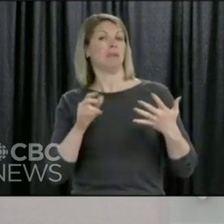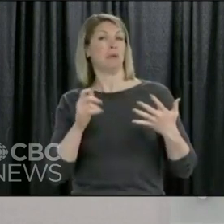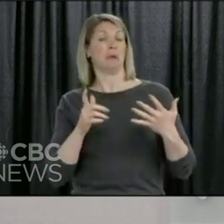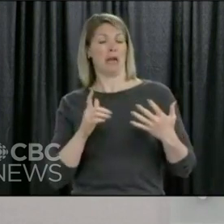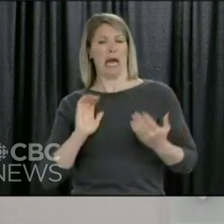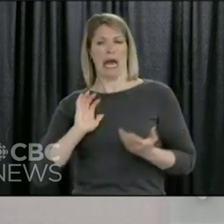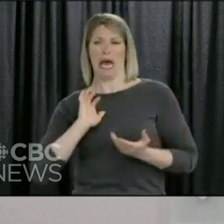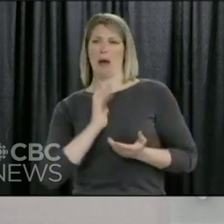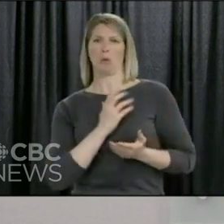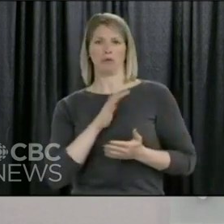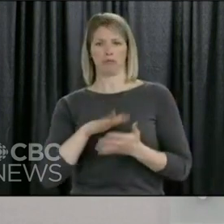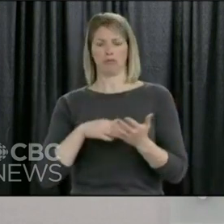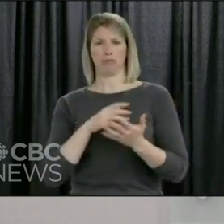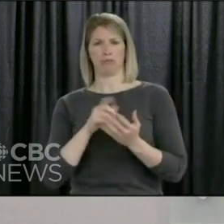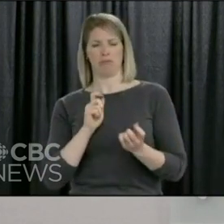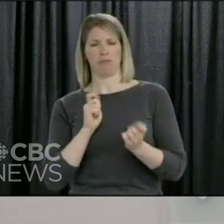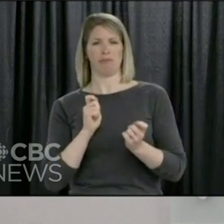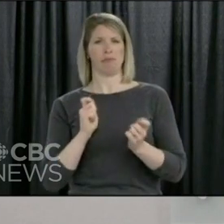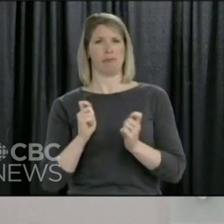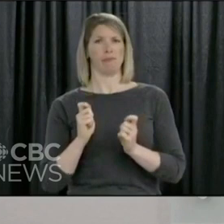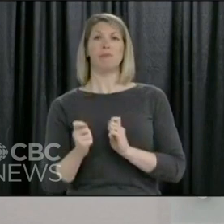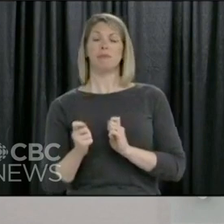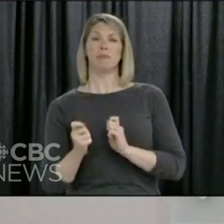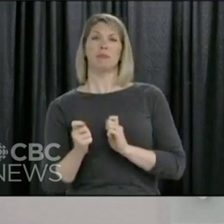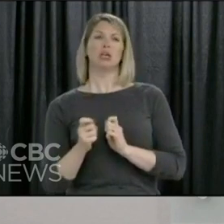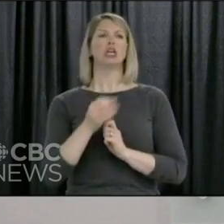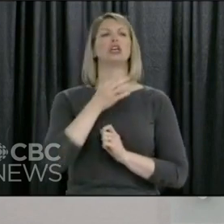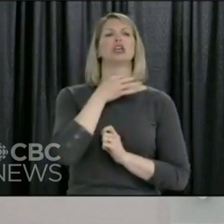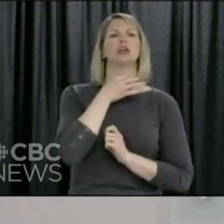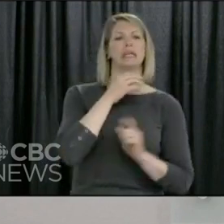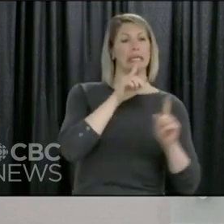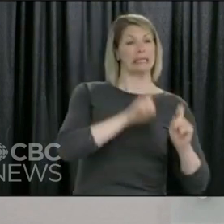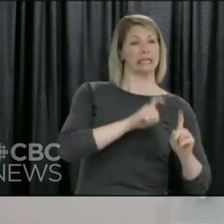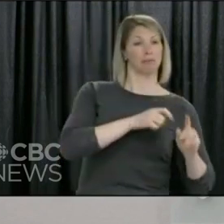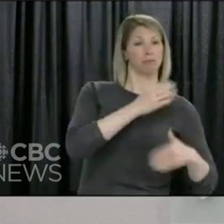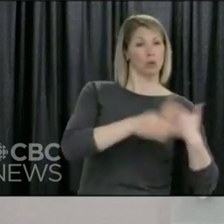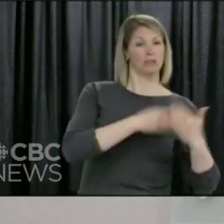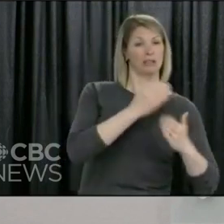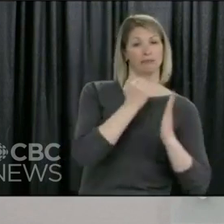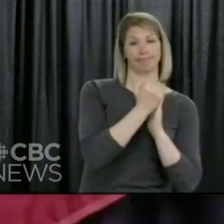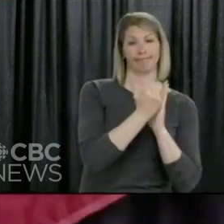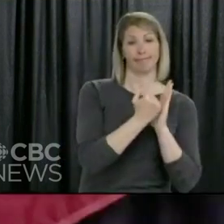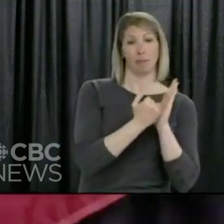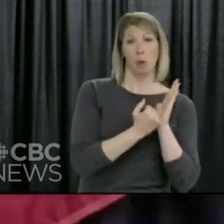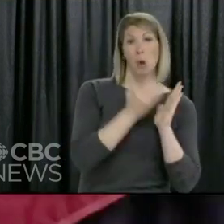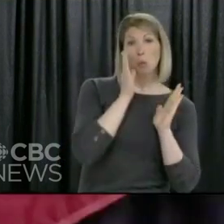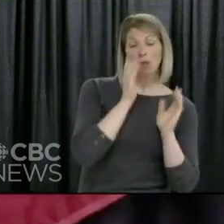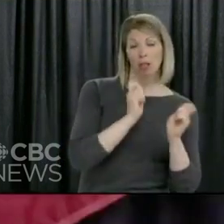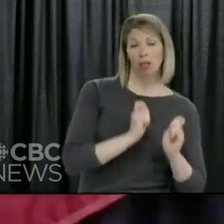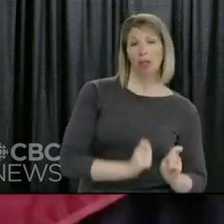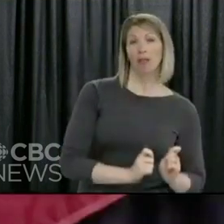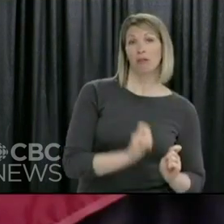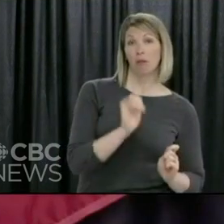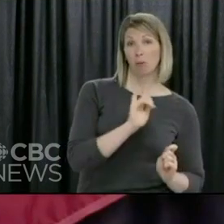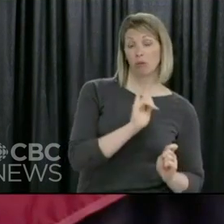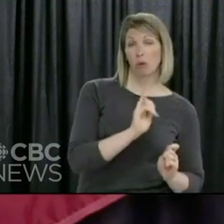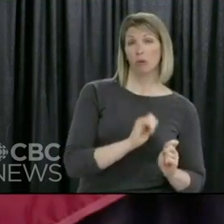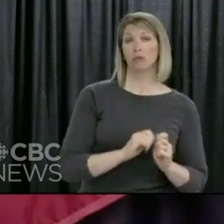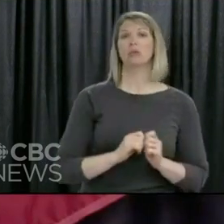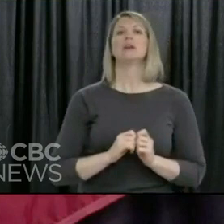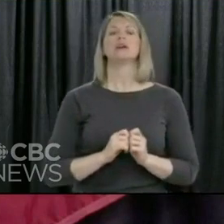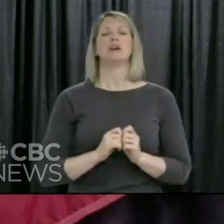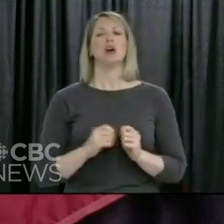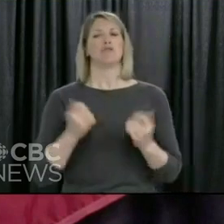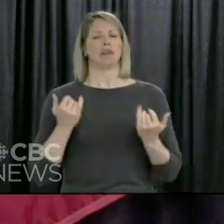anticipate the need for testing to change in any way? Well, what I know, I could speak, I guess, from a federal level.